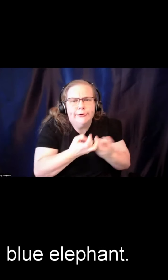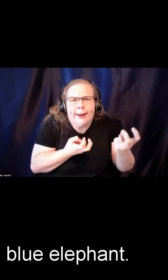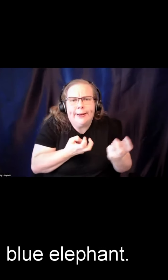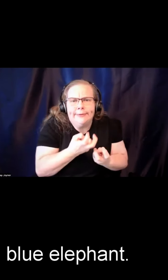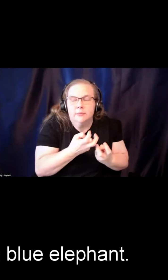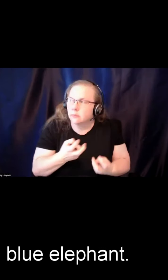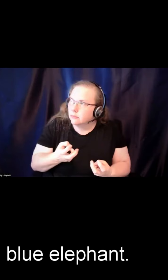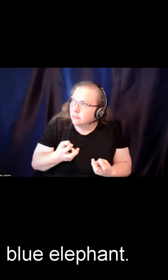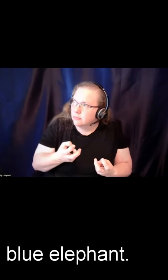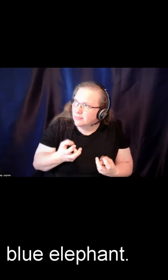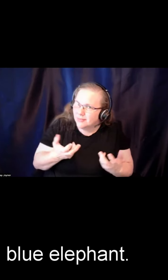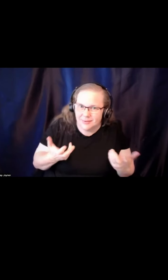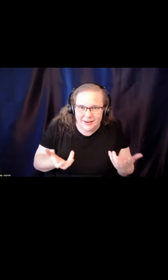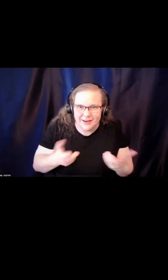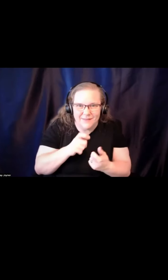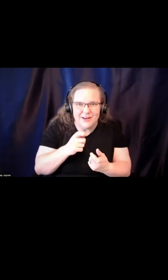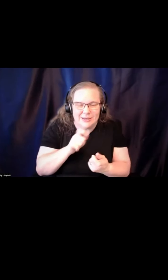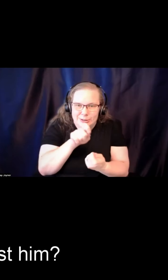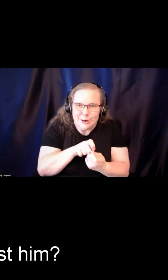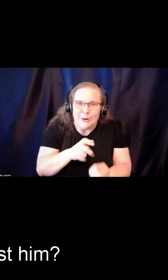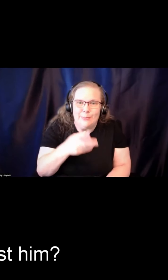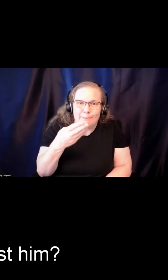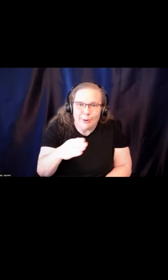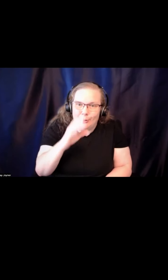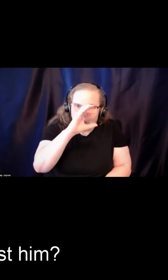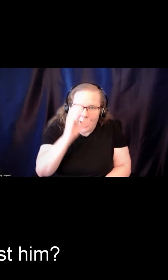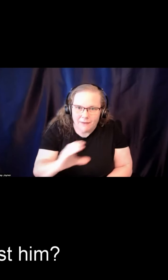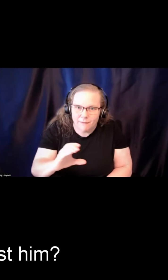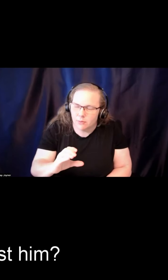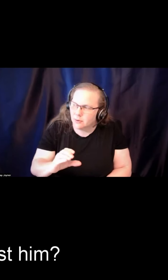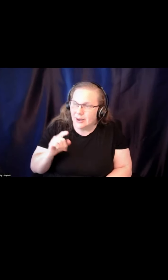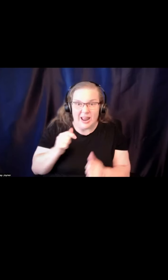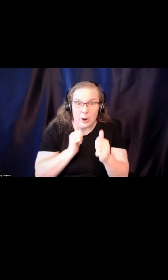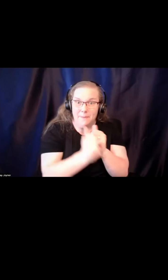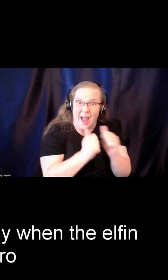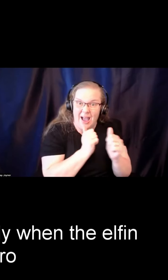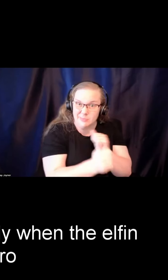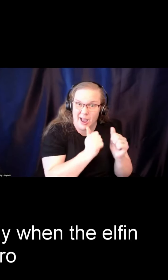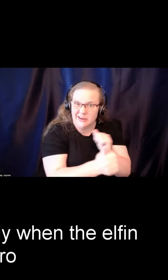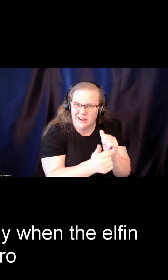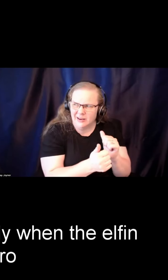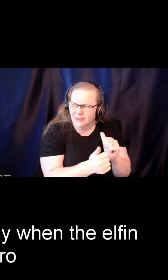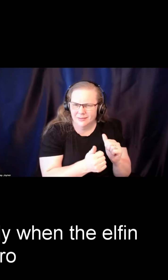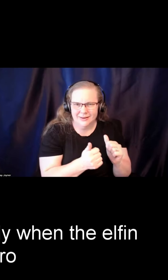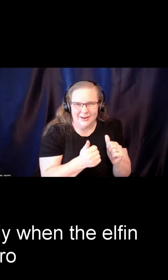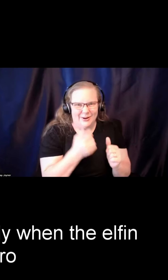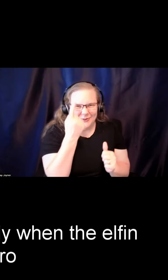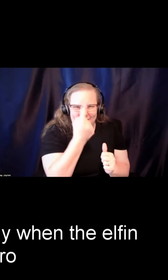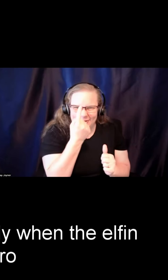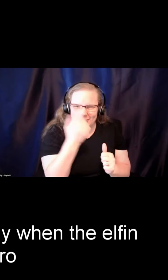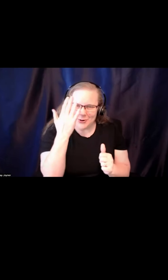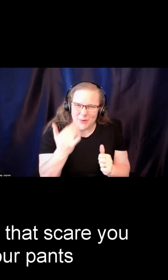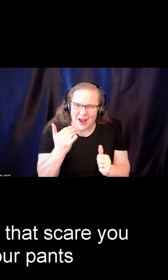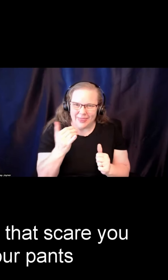asks of a certain blue elephant. He goes past him. He goes past him. He wonders anxiously when the elfin